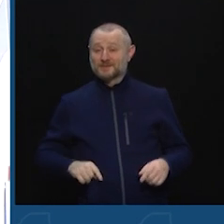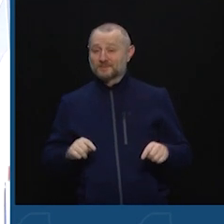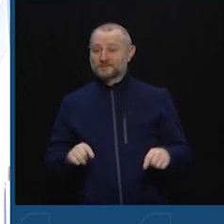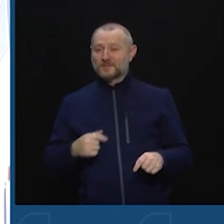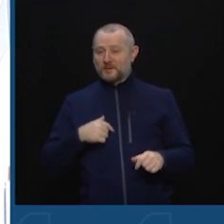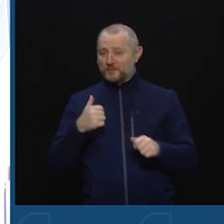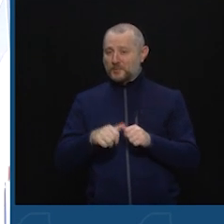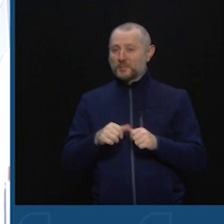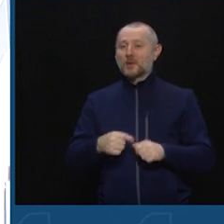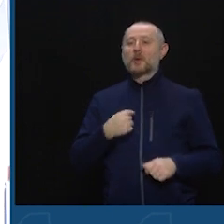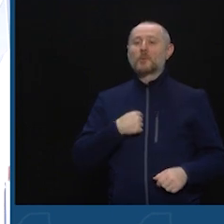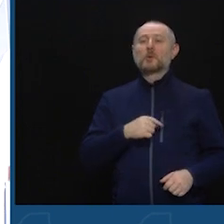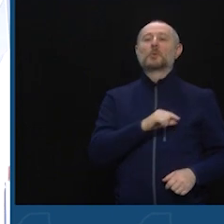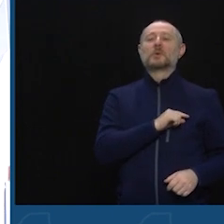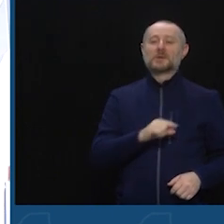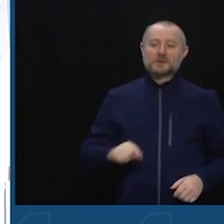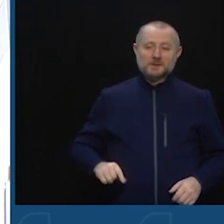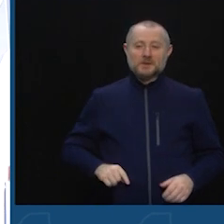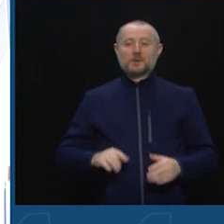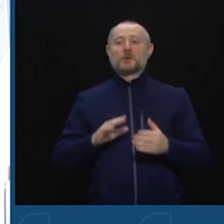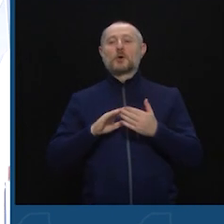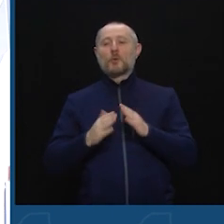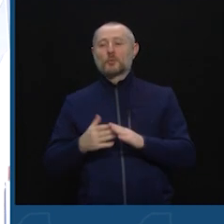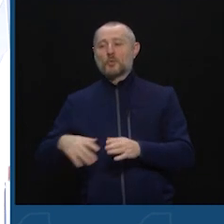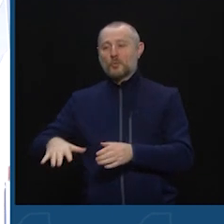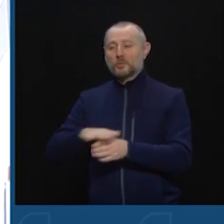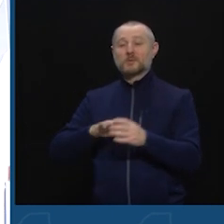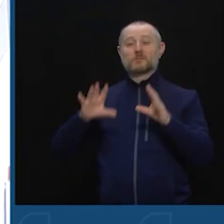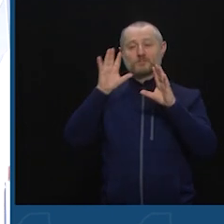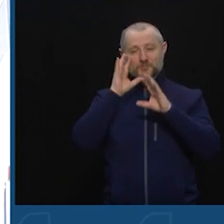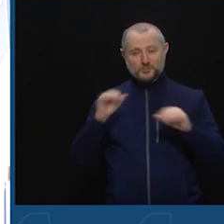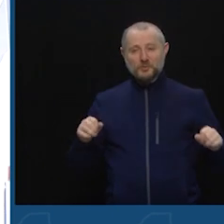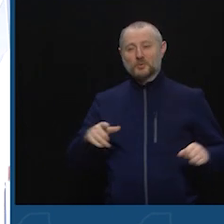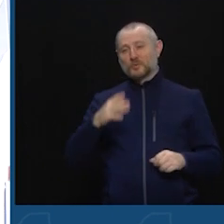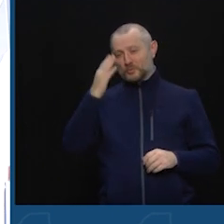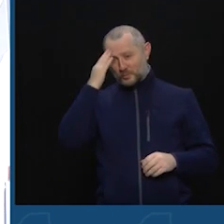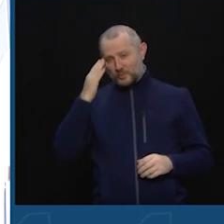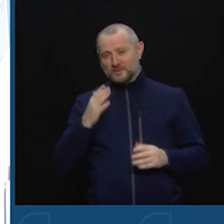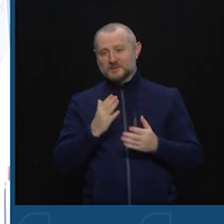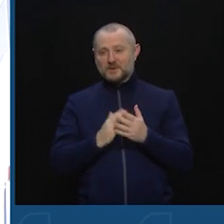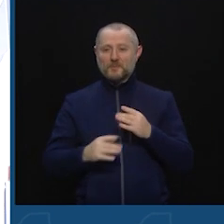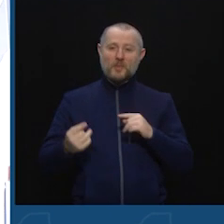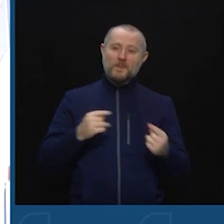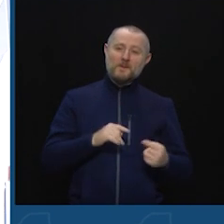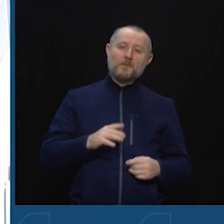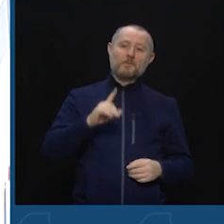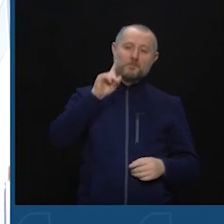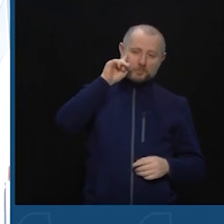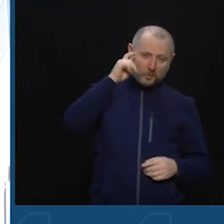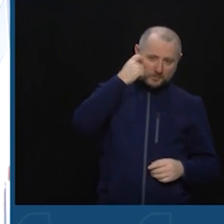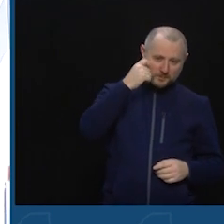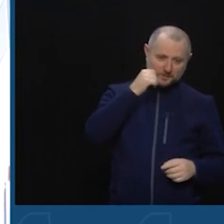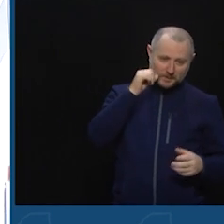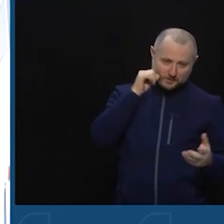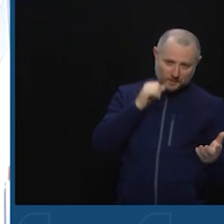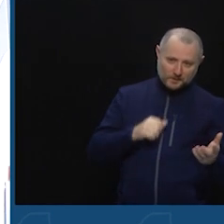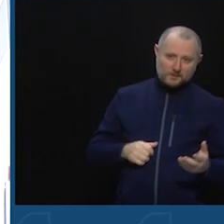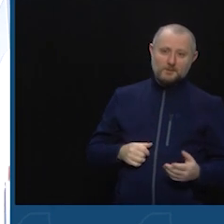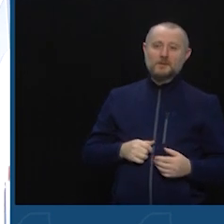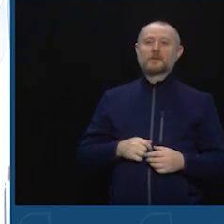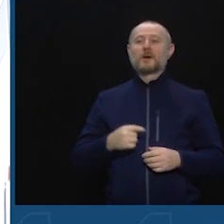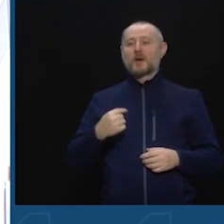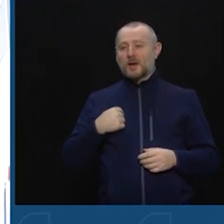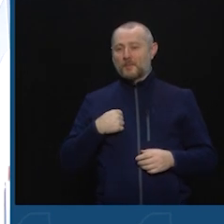am the Queensborough president. I know there was a little controversy in the Bronx yesterday, but I've ceded that ground